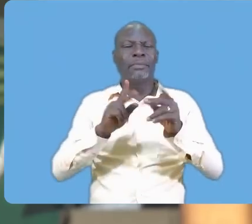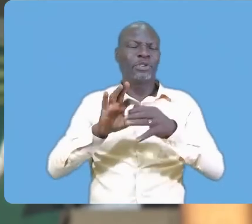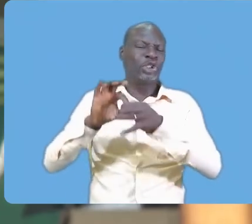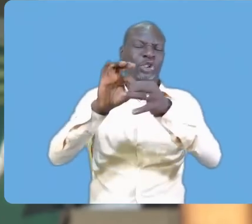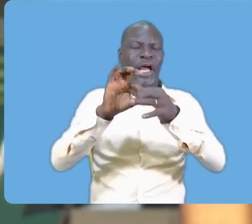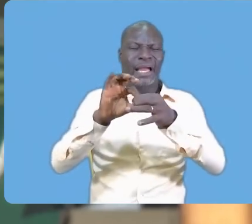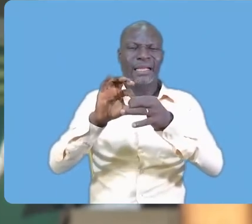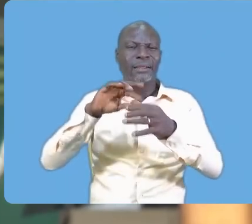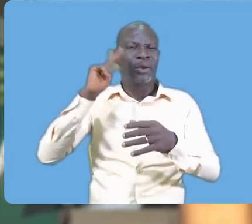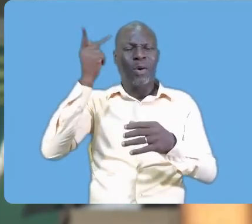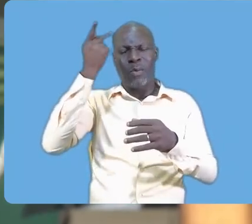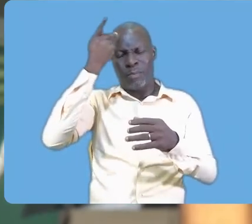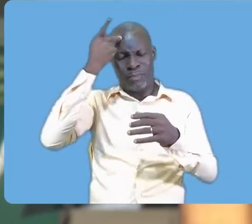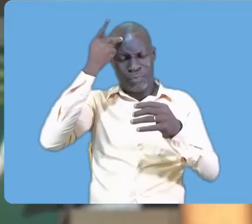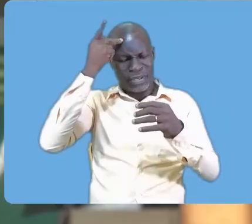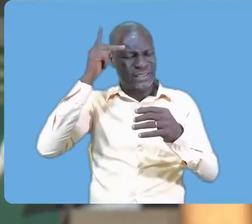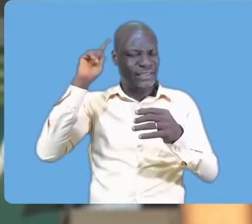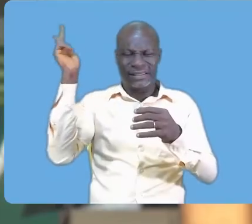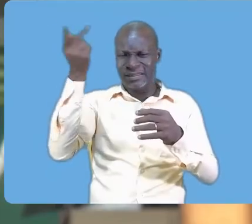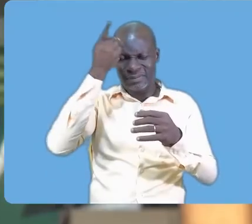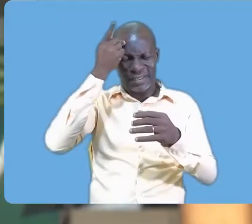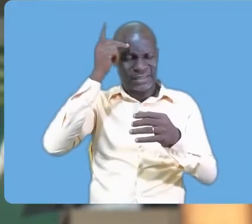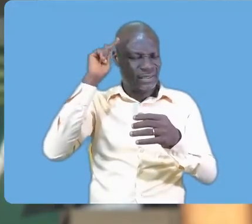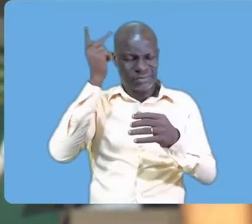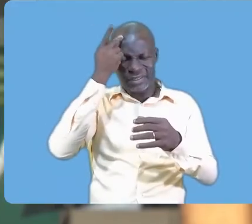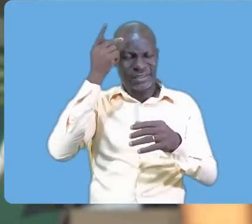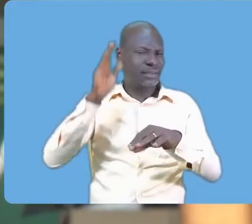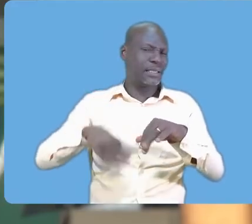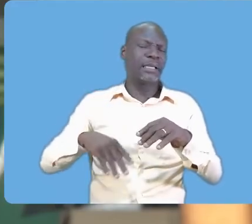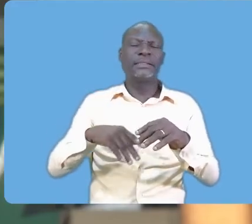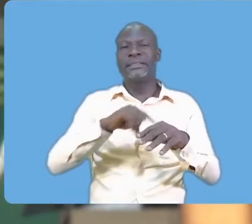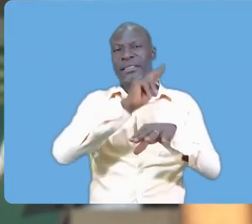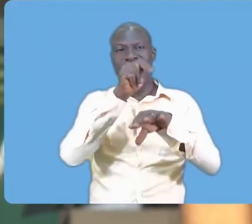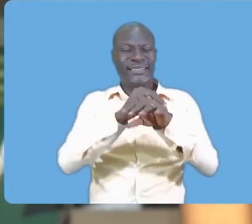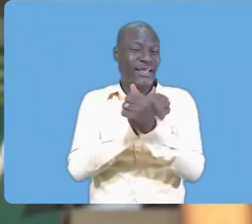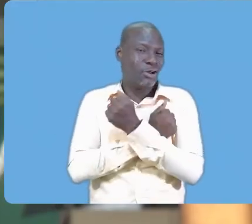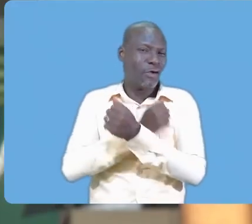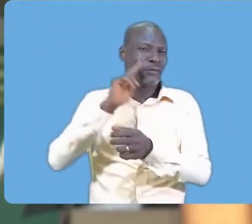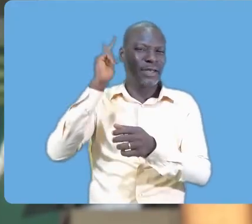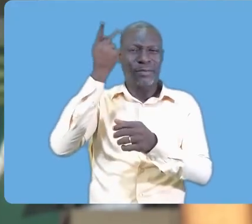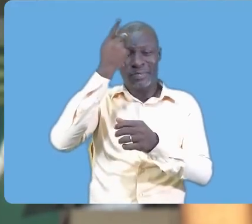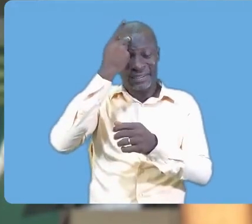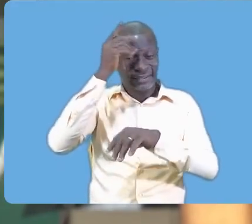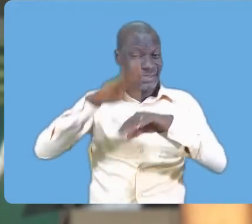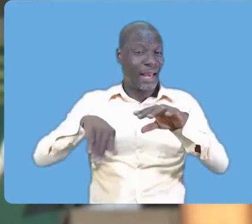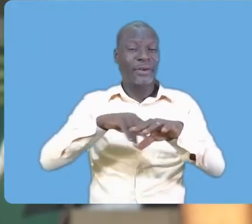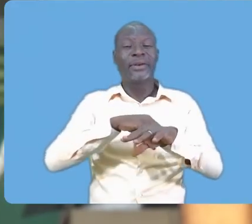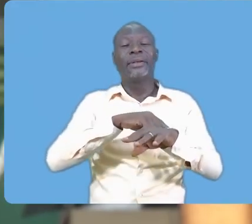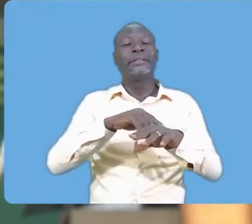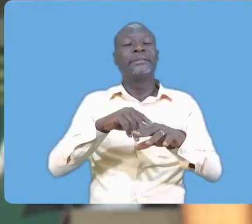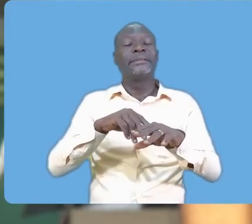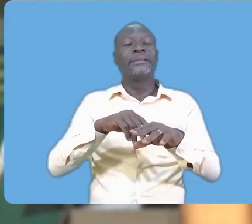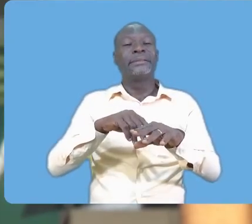say. Ye do political parties eche oman no ye problems no emu kese baako eno